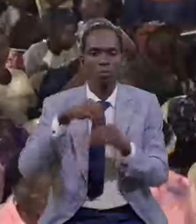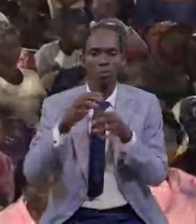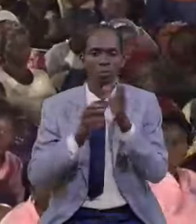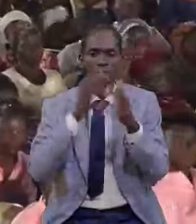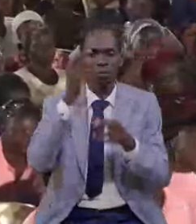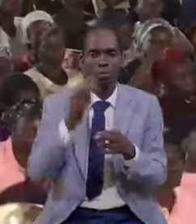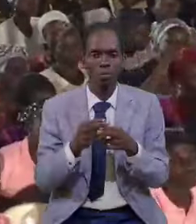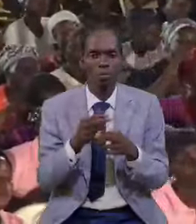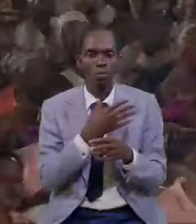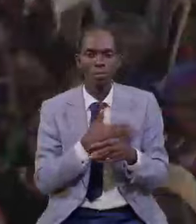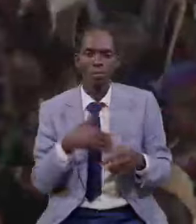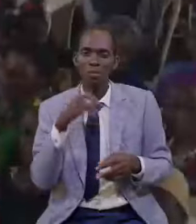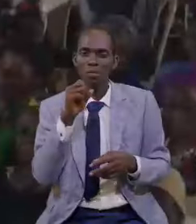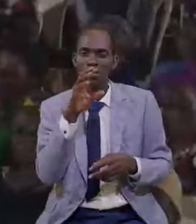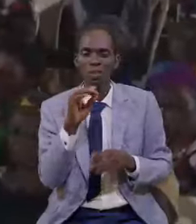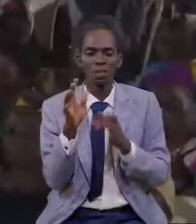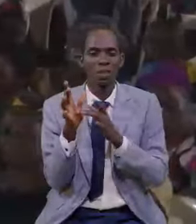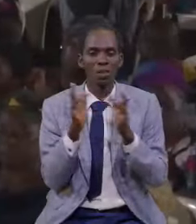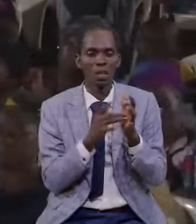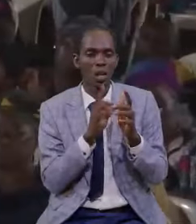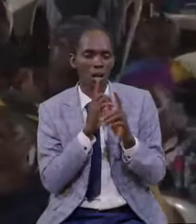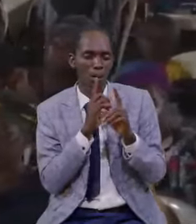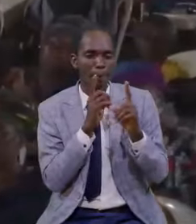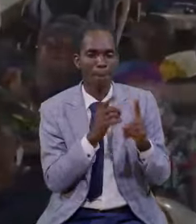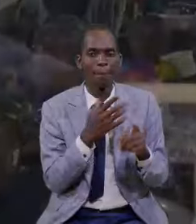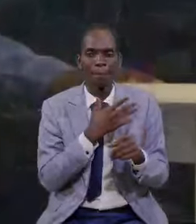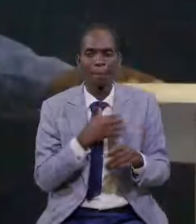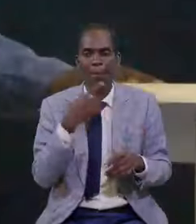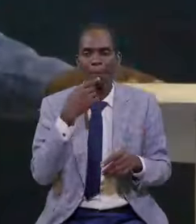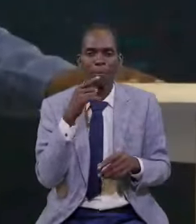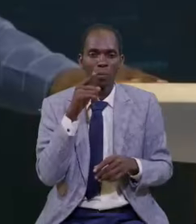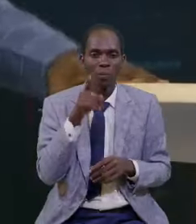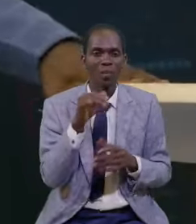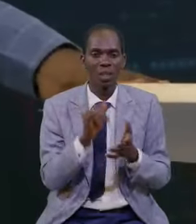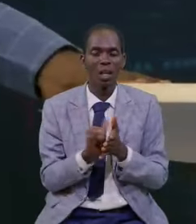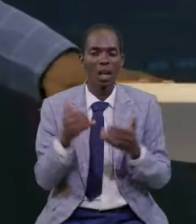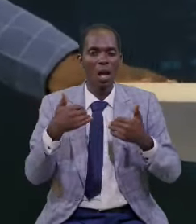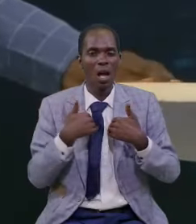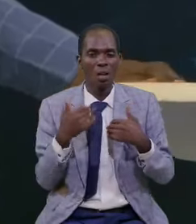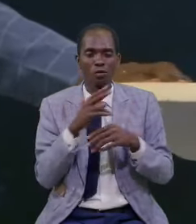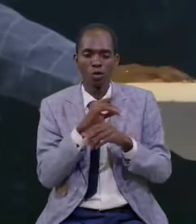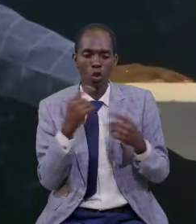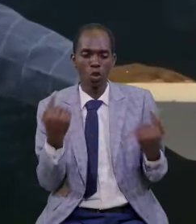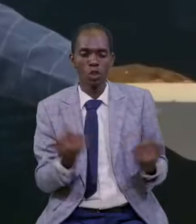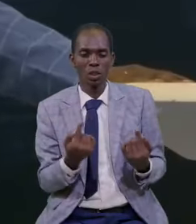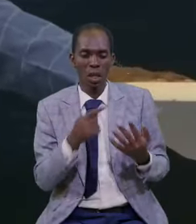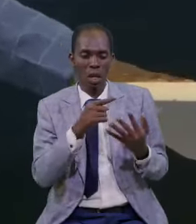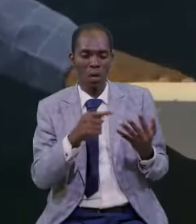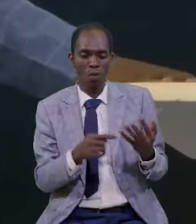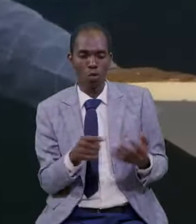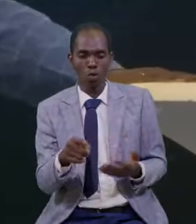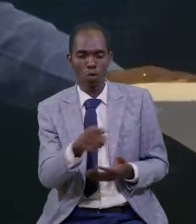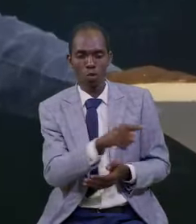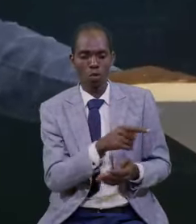Jesus said, he that has no sin among you, let him take the